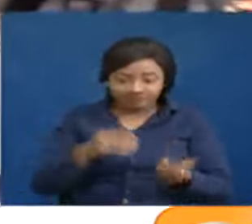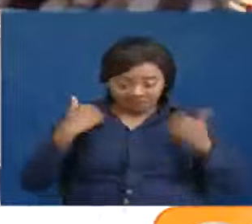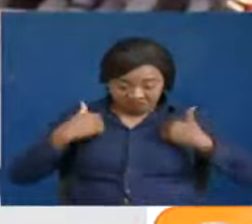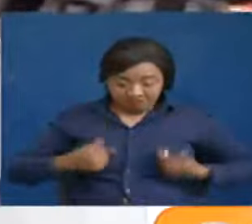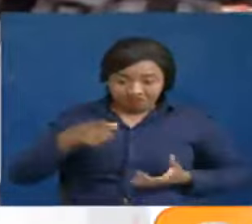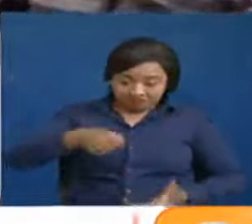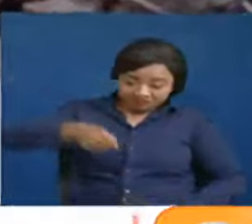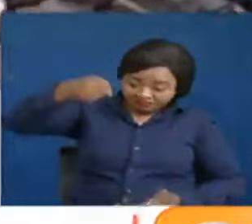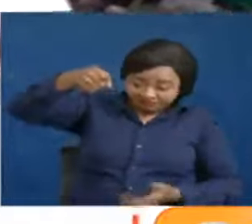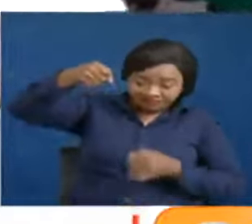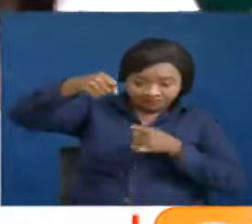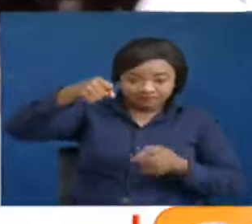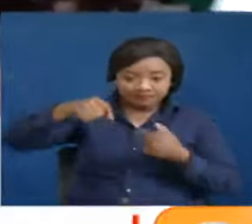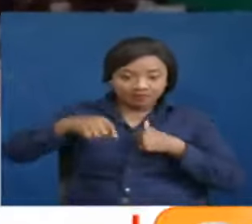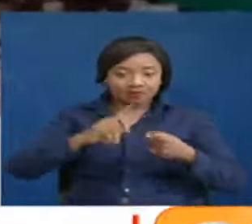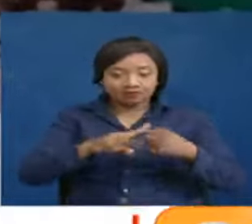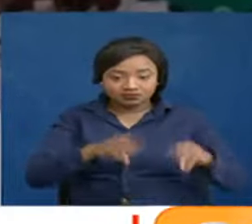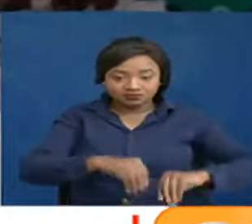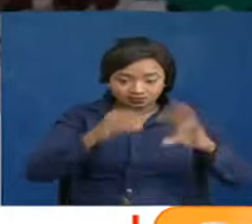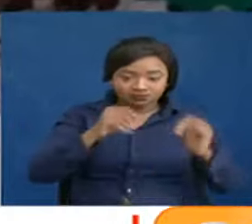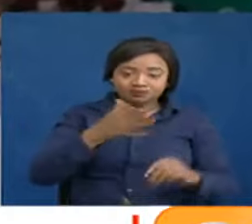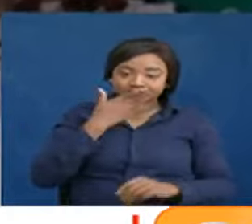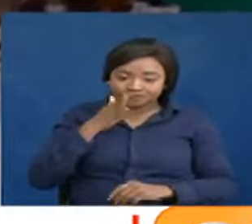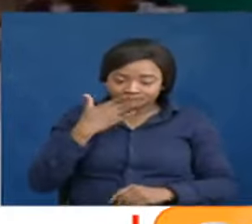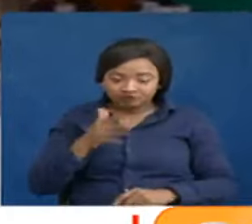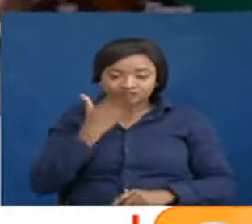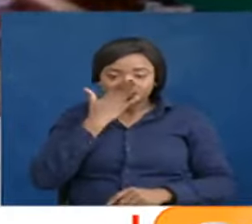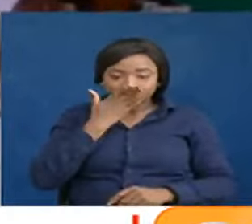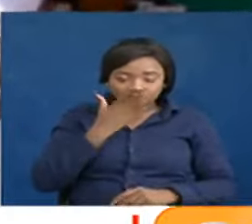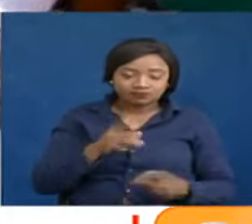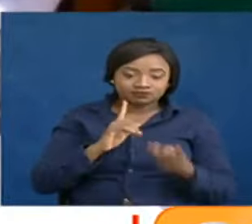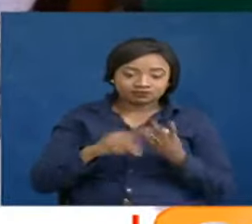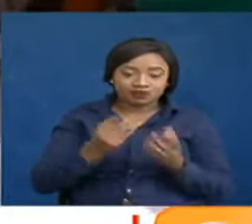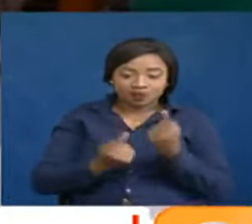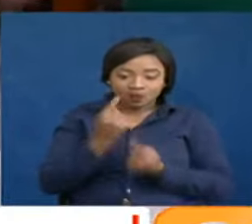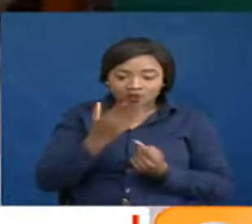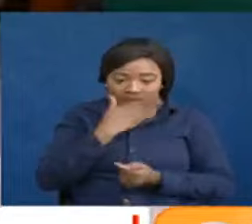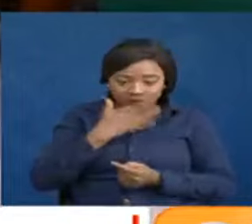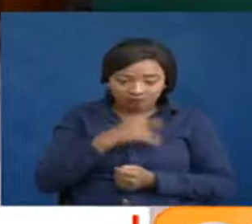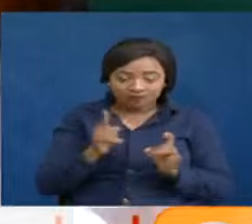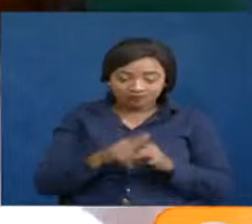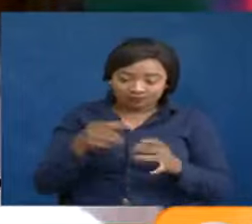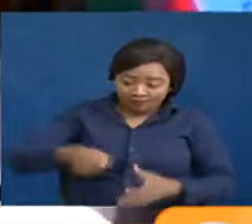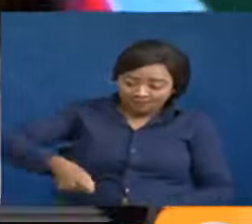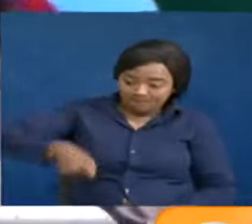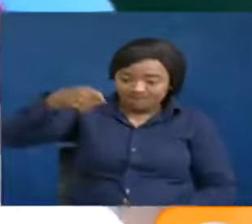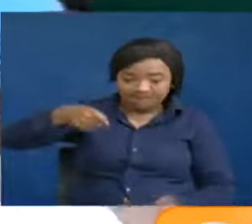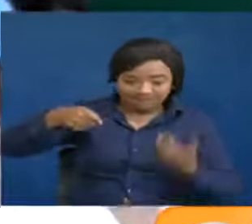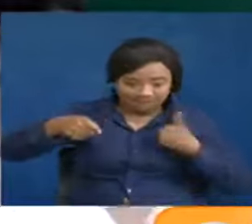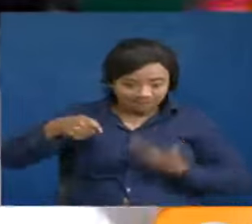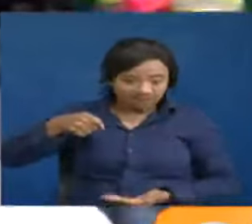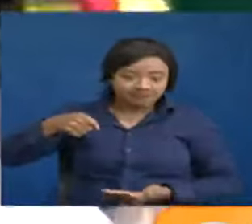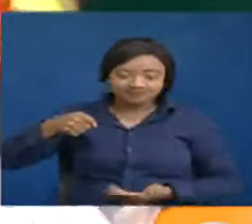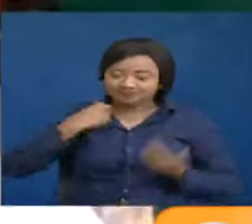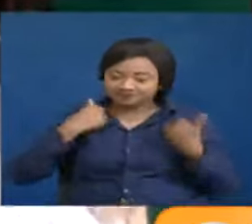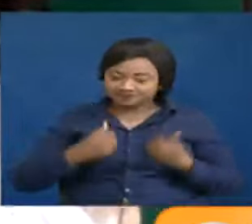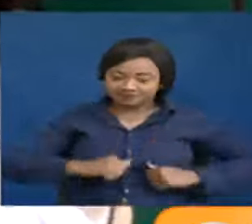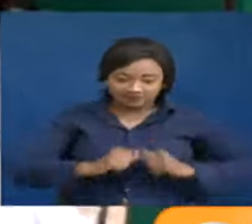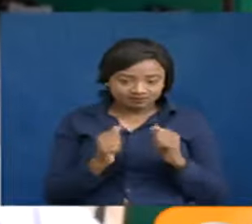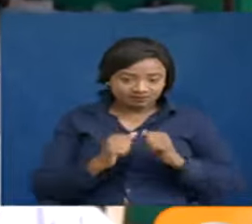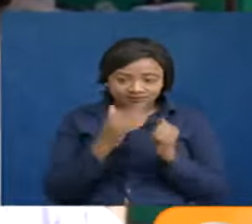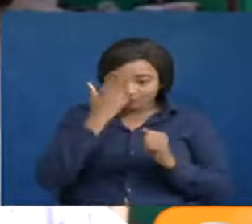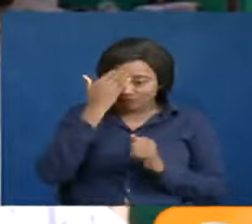ya kukula, sukari, chumvi, hata bagi ya kubeba vitu. Na nimefurahia sana kuona nitasherekea